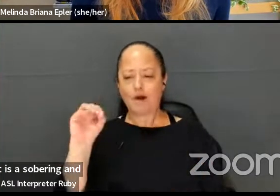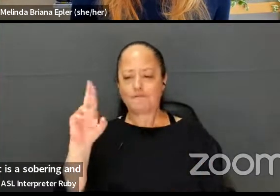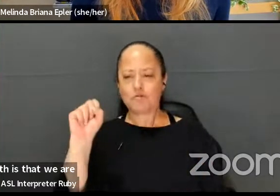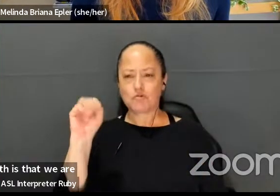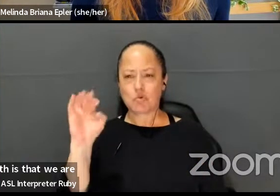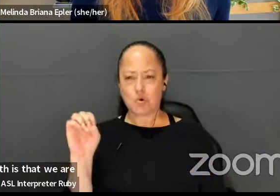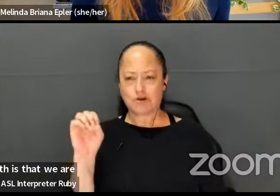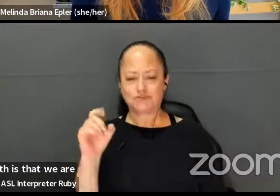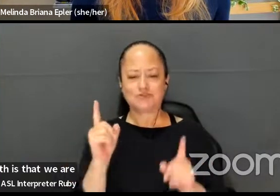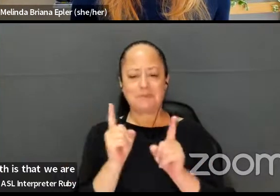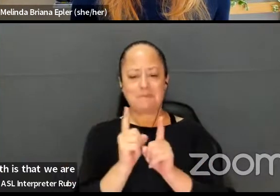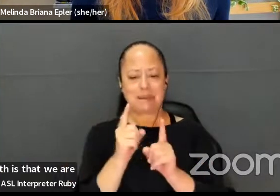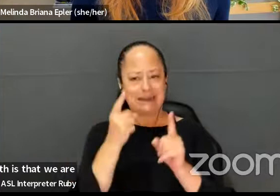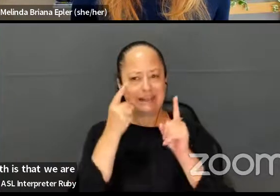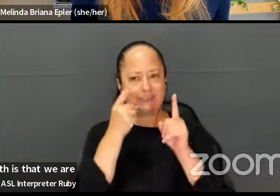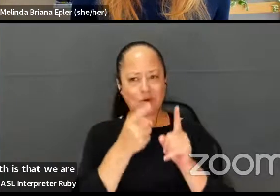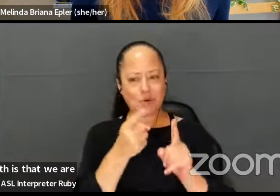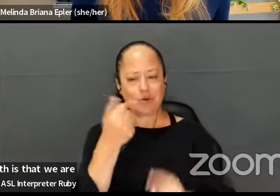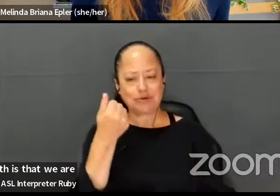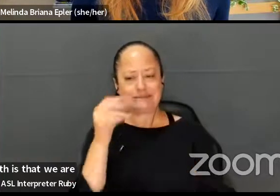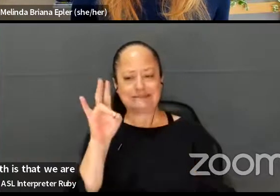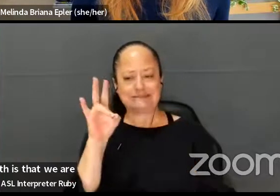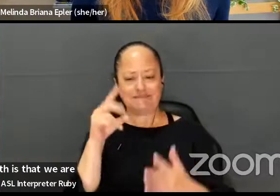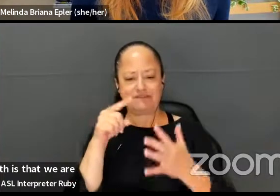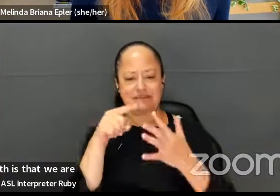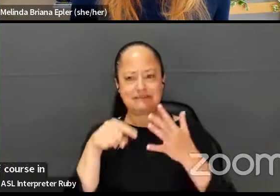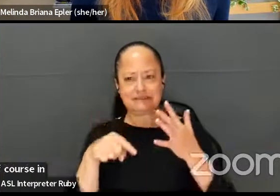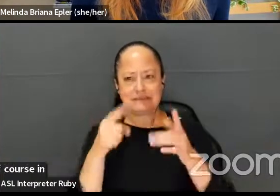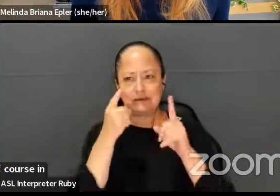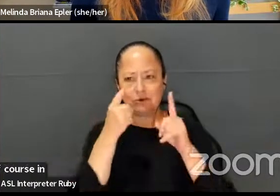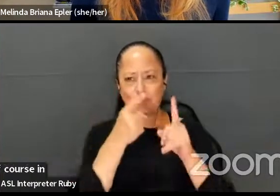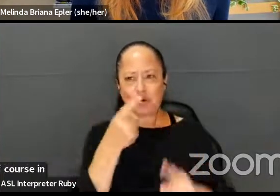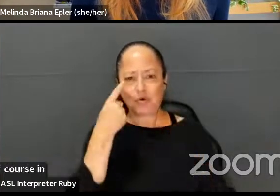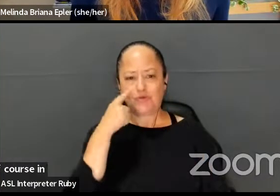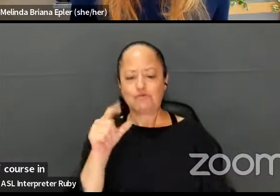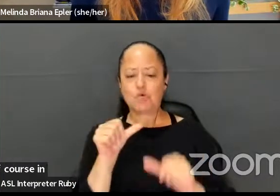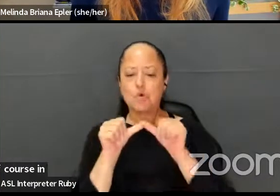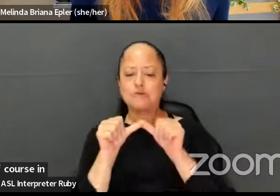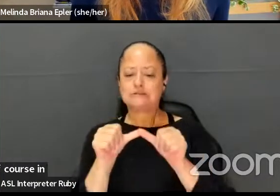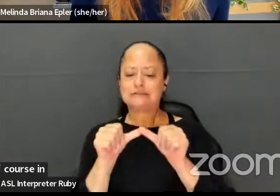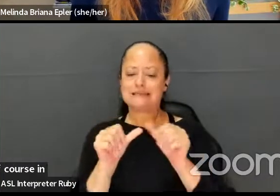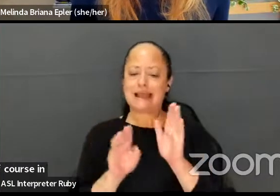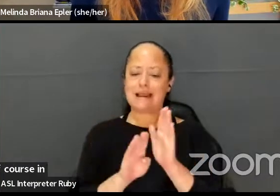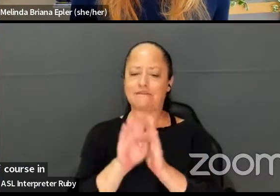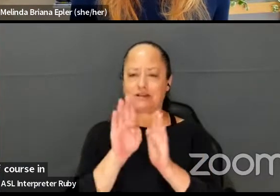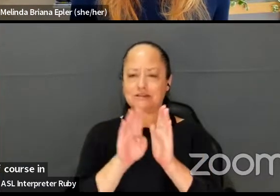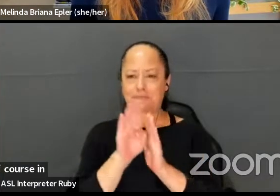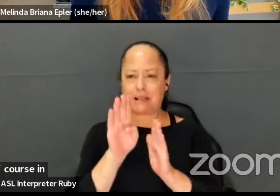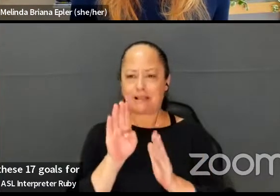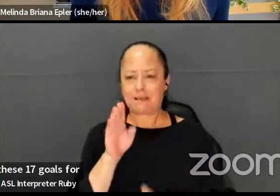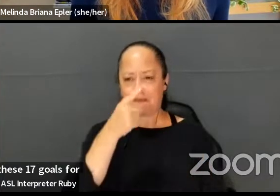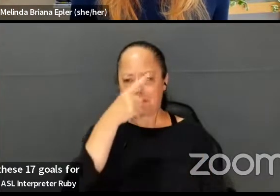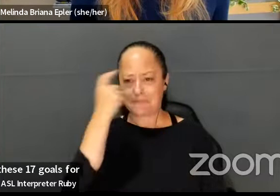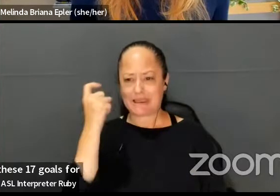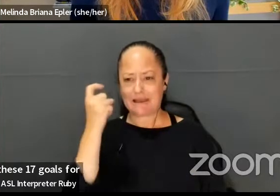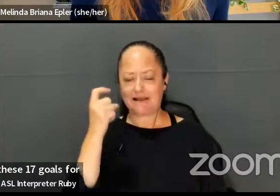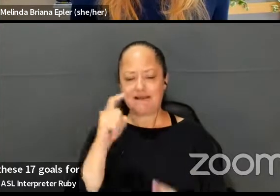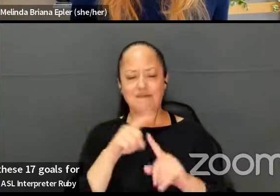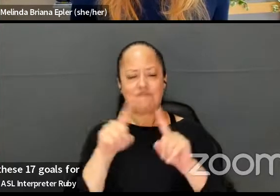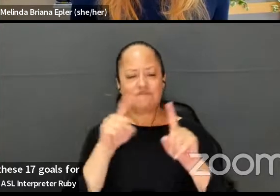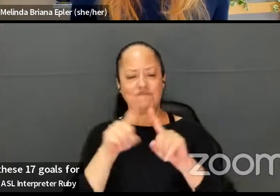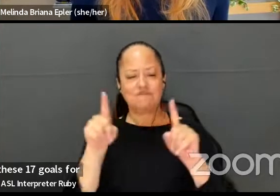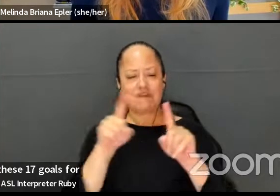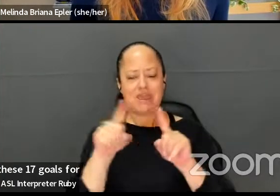of meeting these goals, these 17 goals for sustainable development, because of various